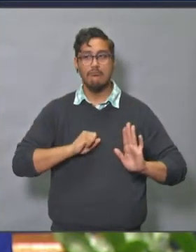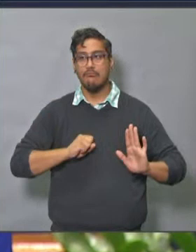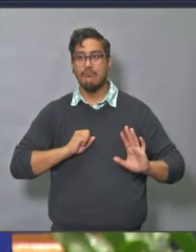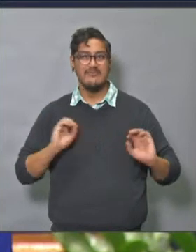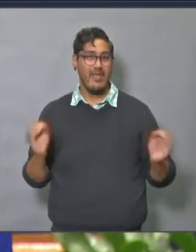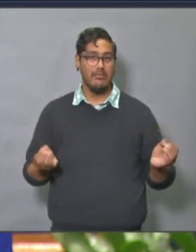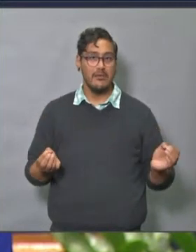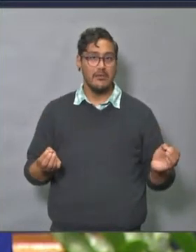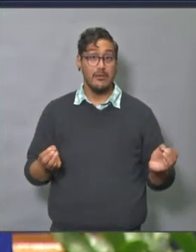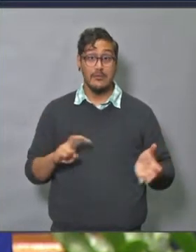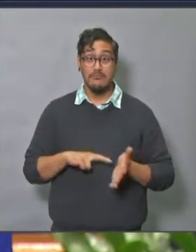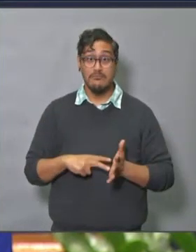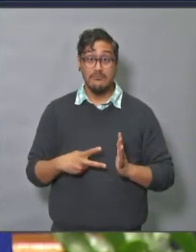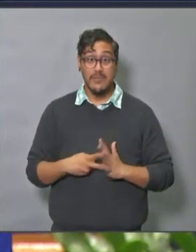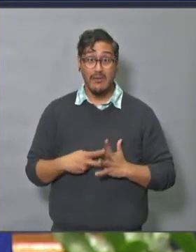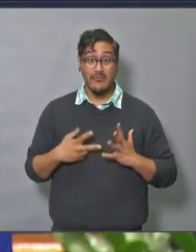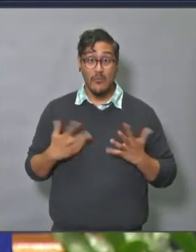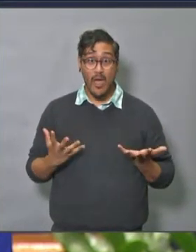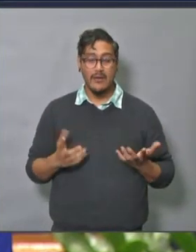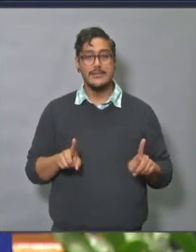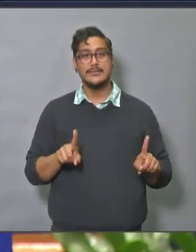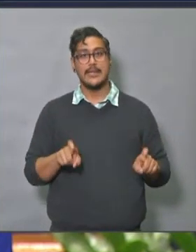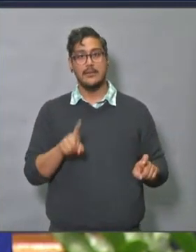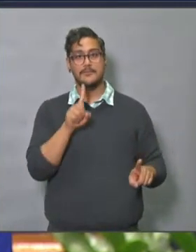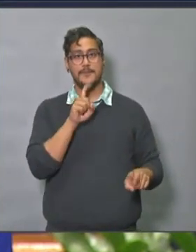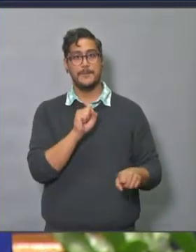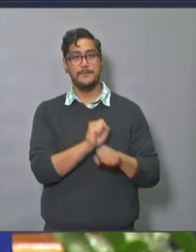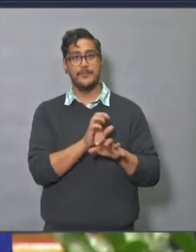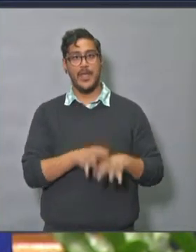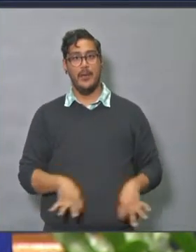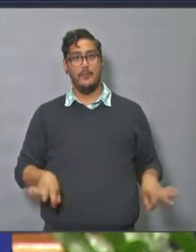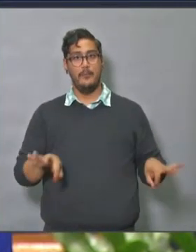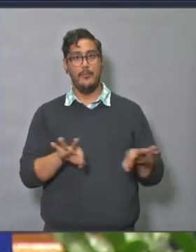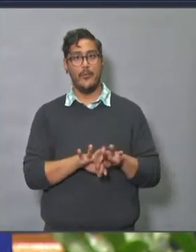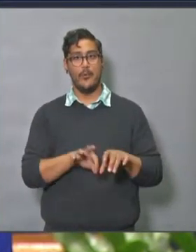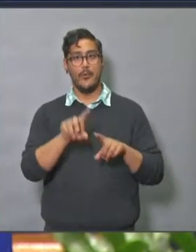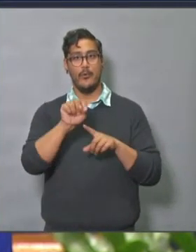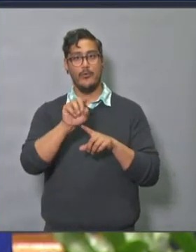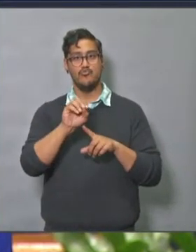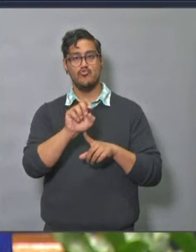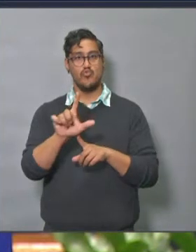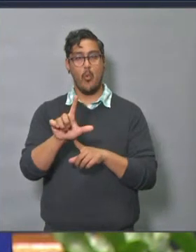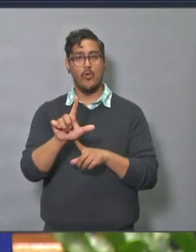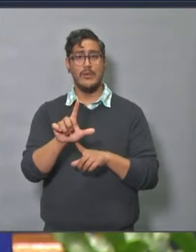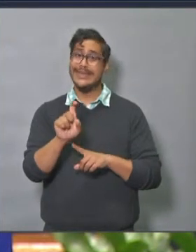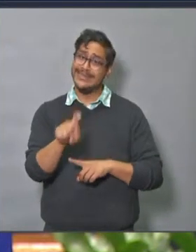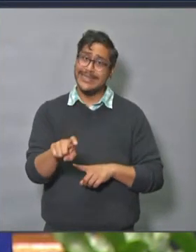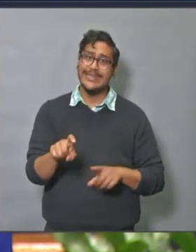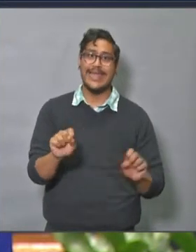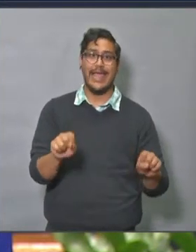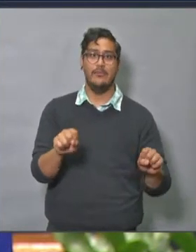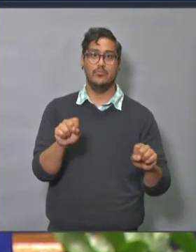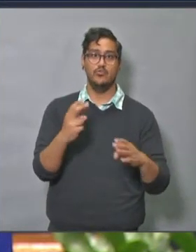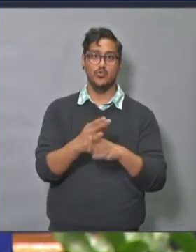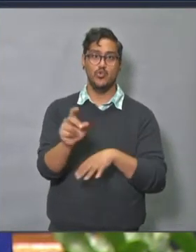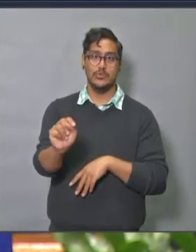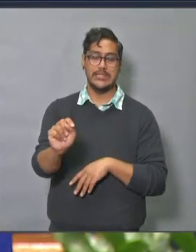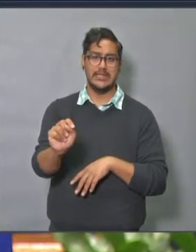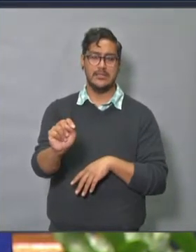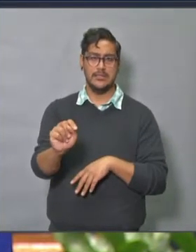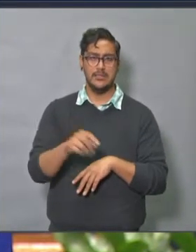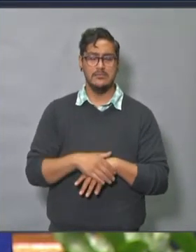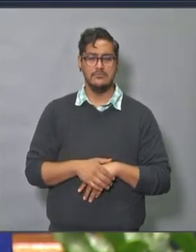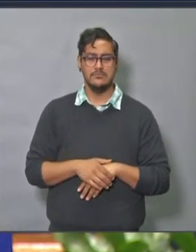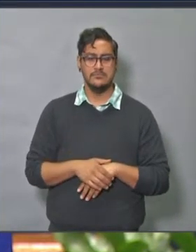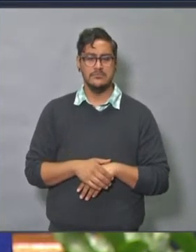is it's a very, very important tool, and we have to be able to use it, and we have to move fairly quickly. I do know that sometimes the logistics, it